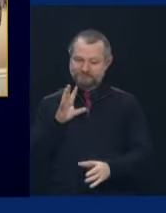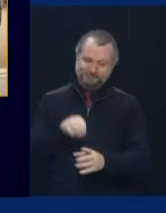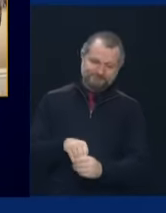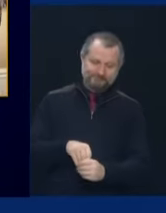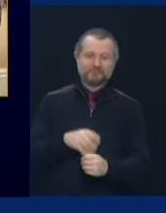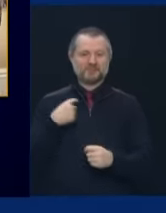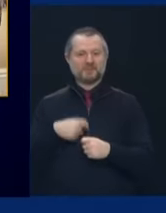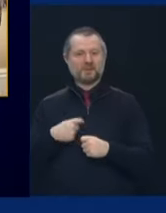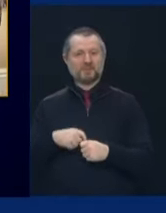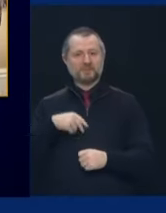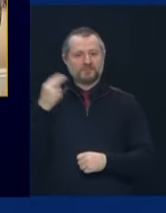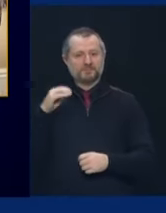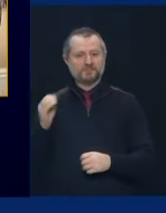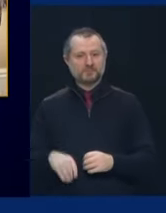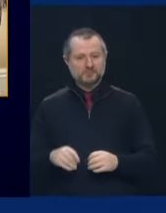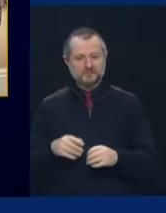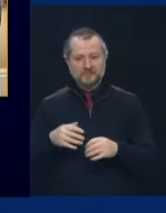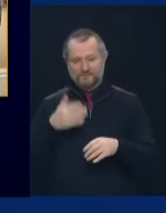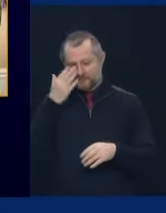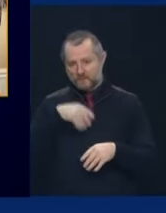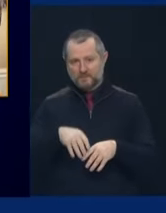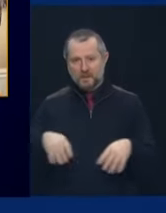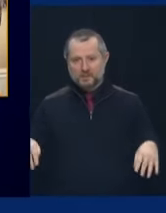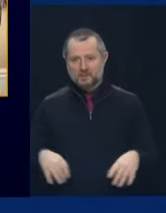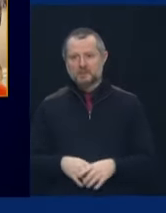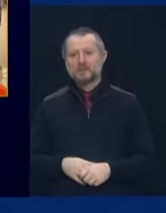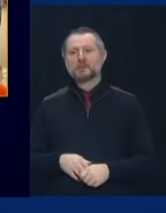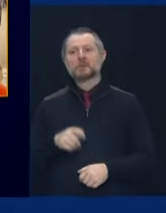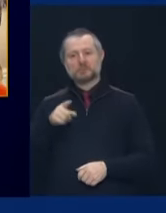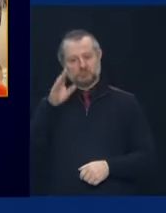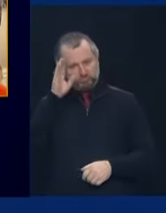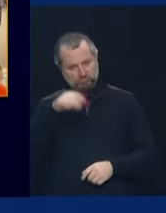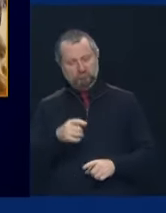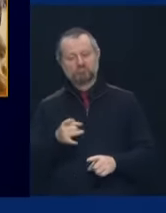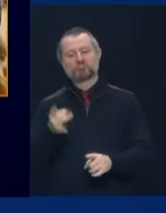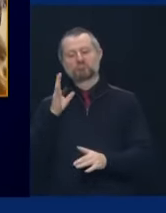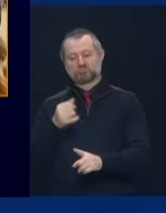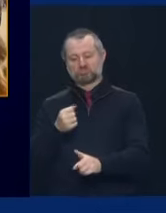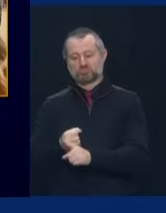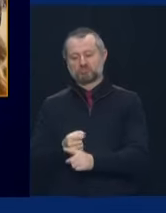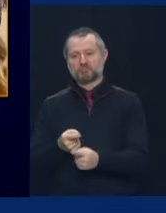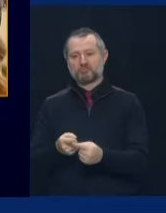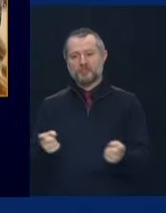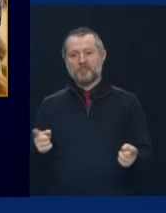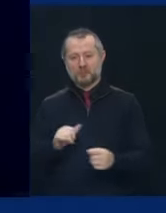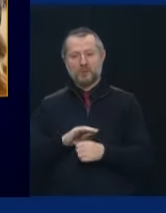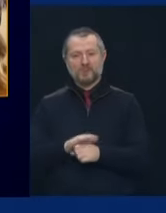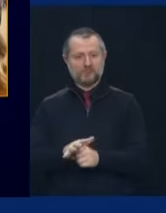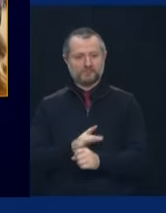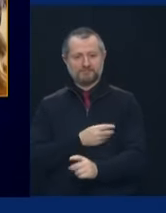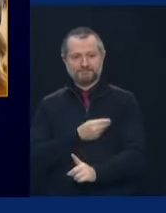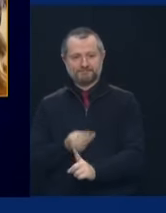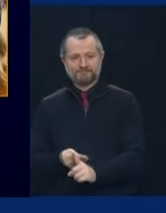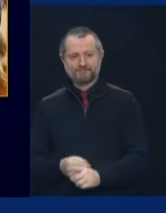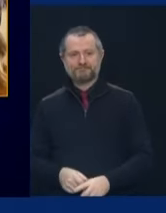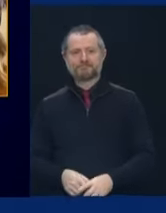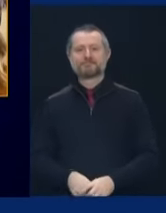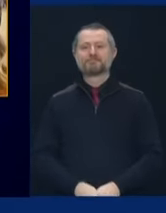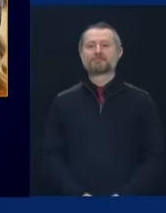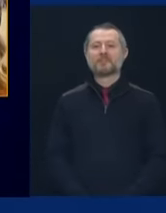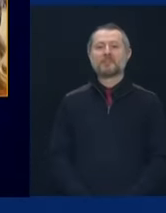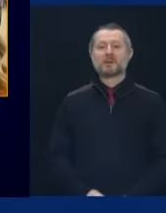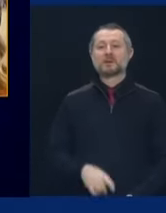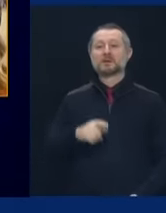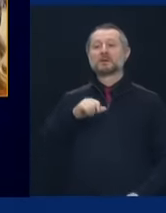And they have been especially hit hard by COVID-19. Higher rate of infection,